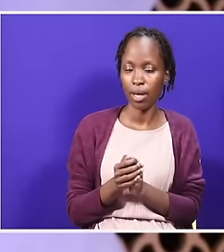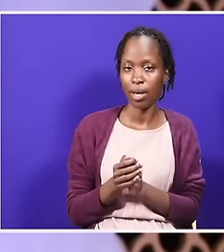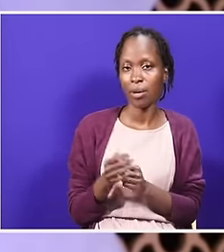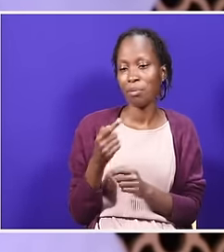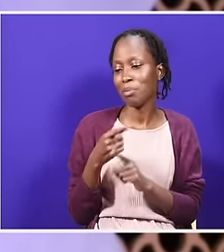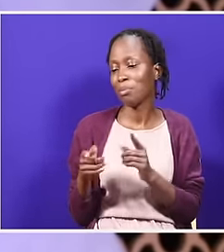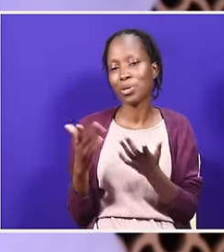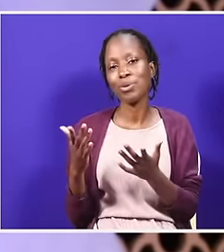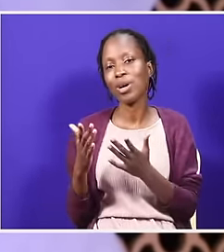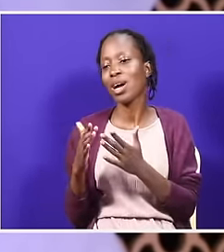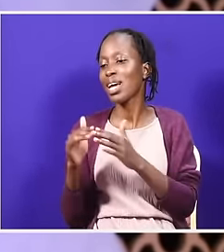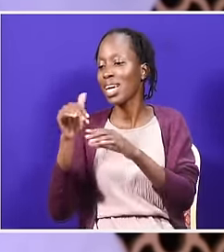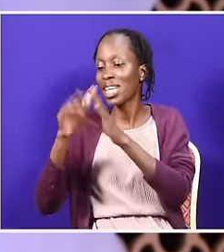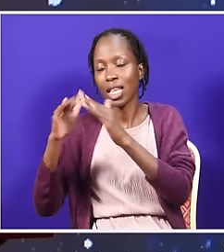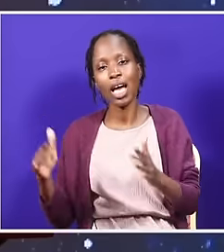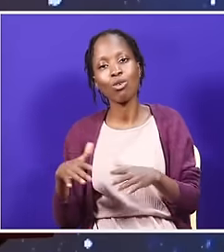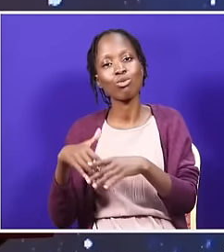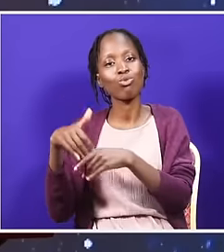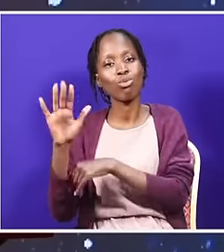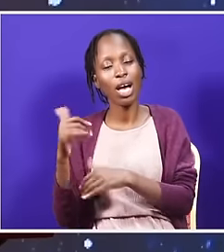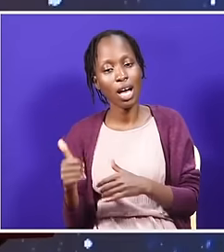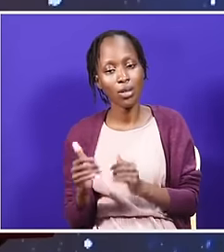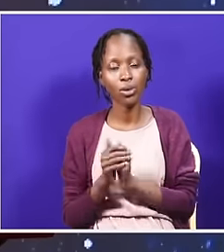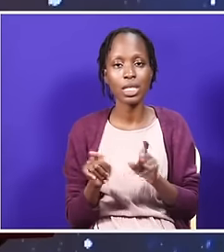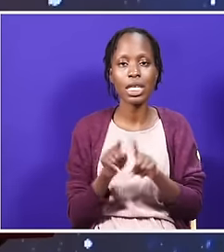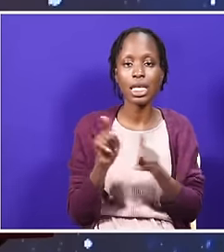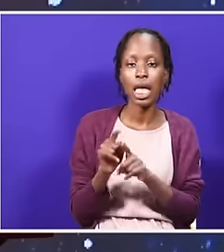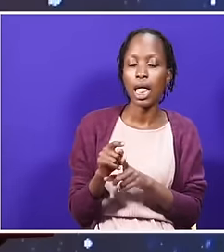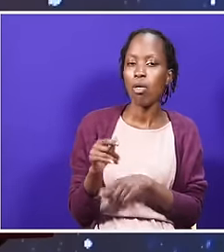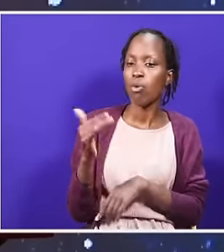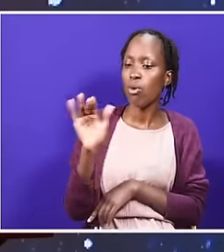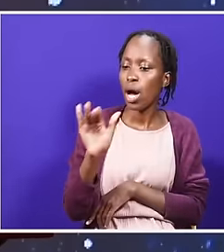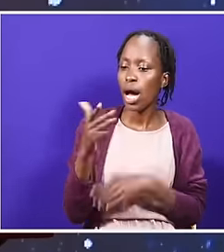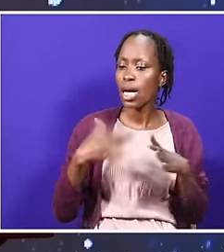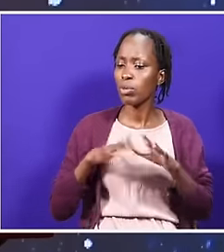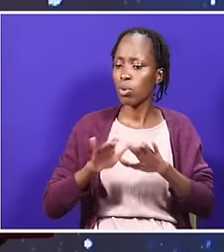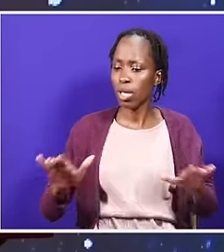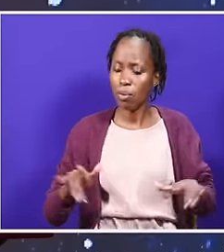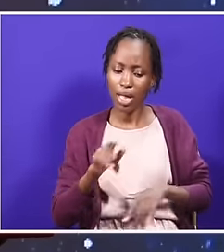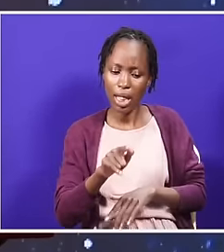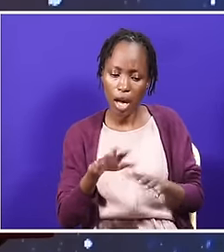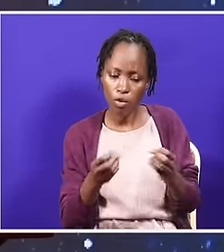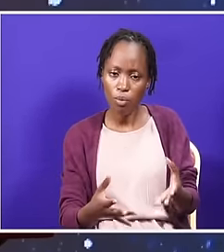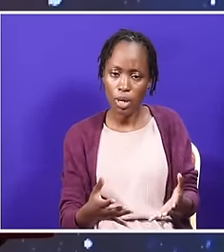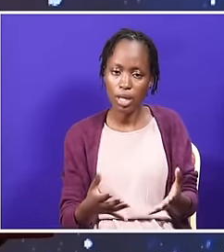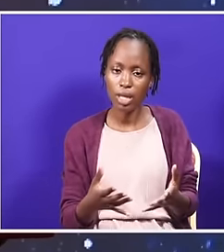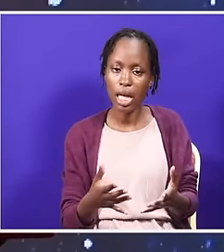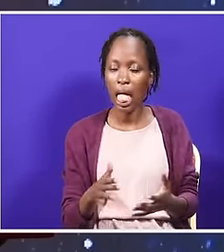And we're hardly on the way. Or we say, I ask people in the market, so how much is this thing?